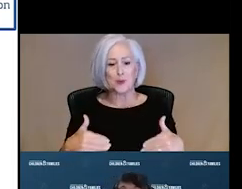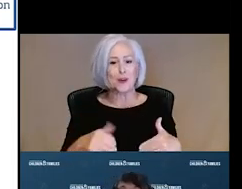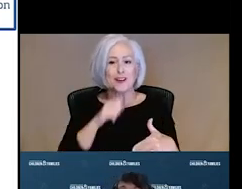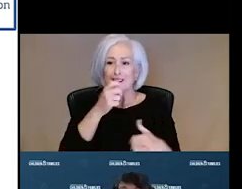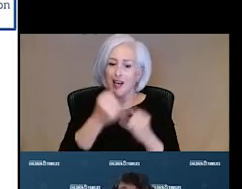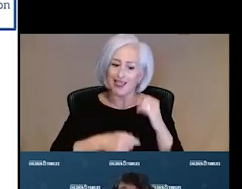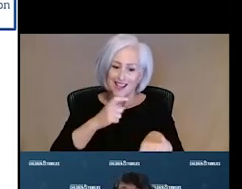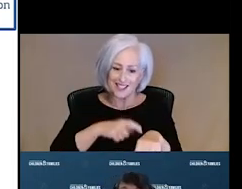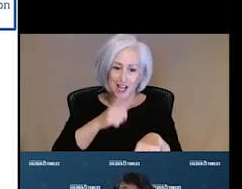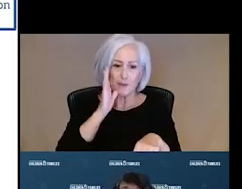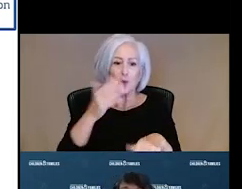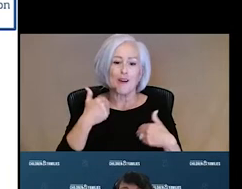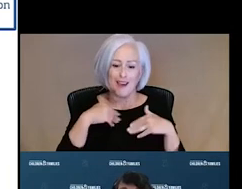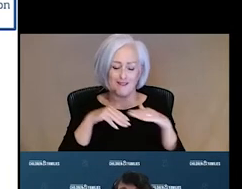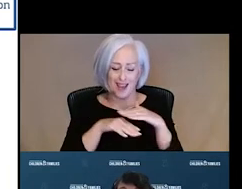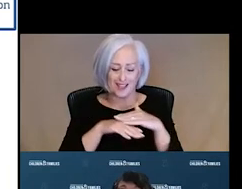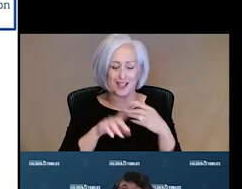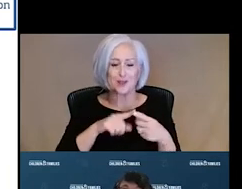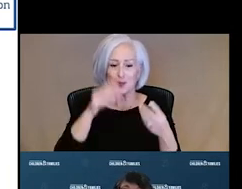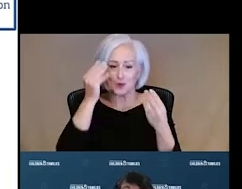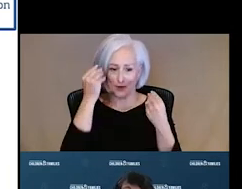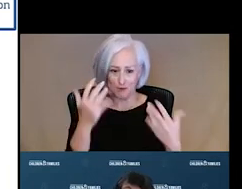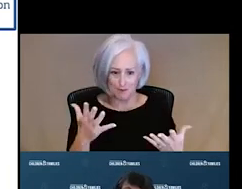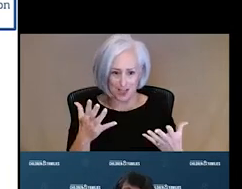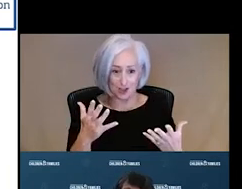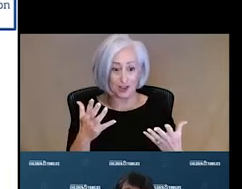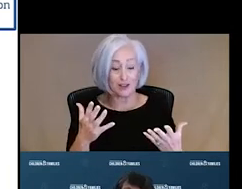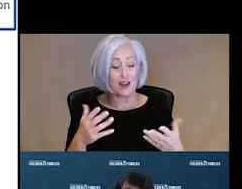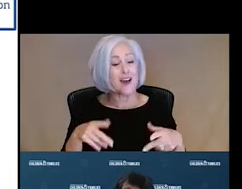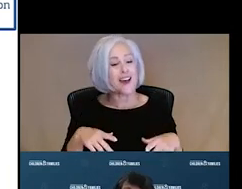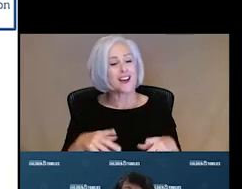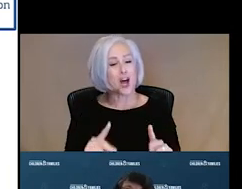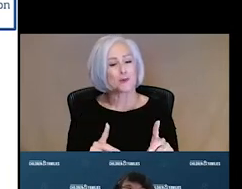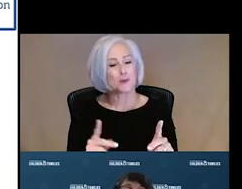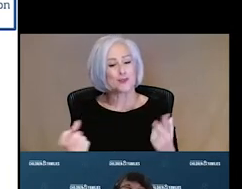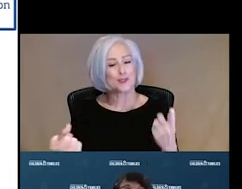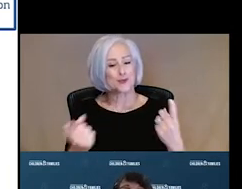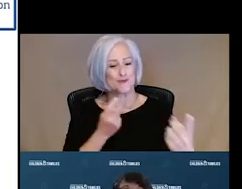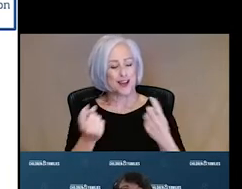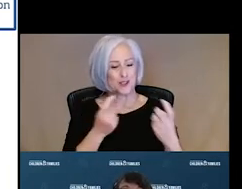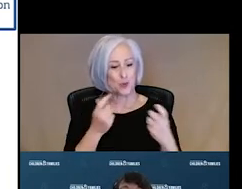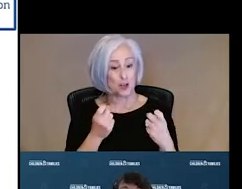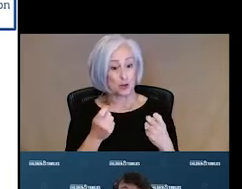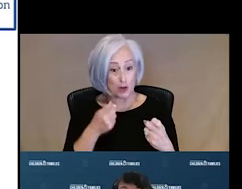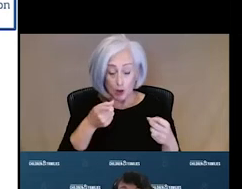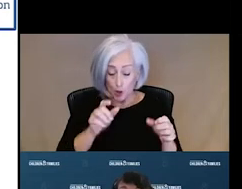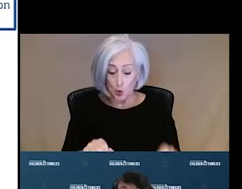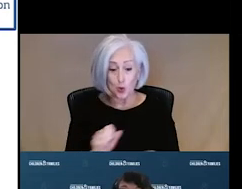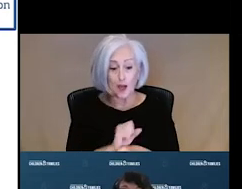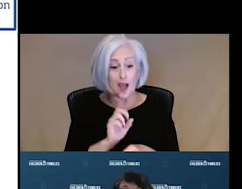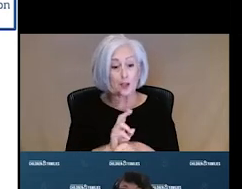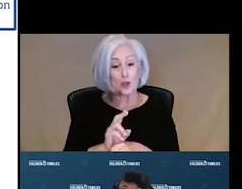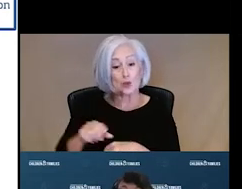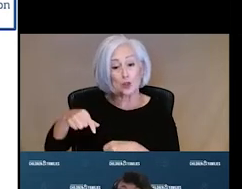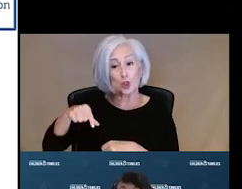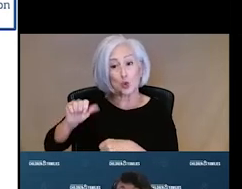you will have access to this information and an opportunity to ask questions. Not only can you use the Q&A,